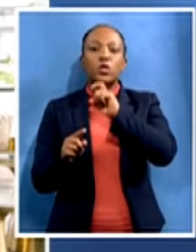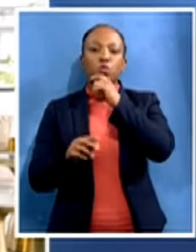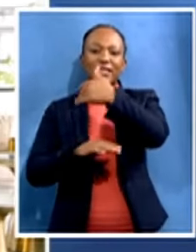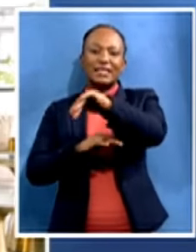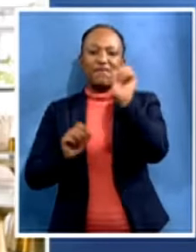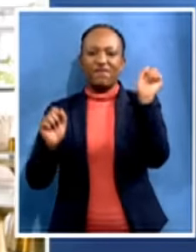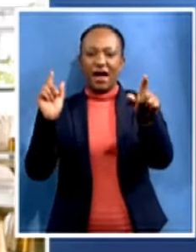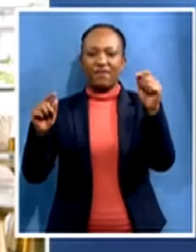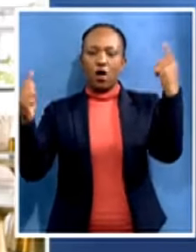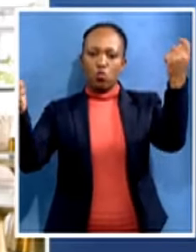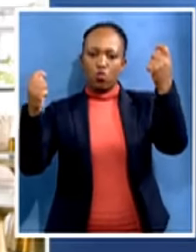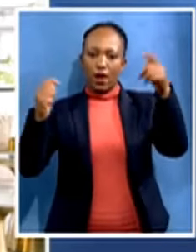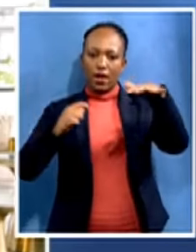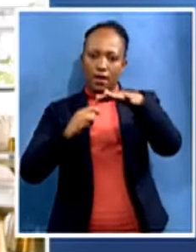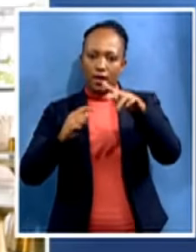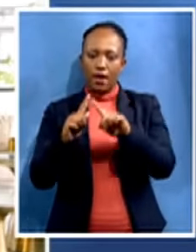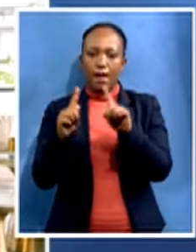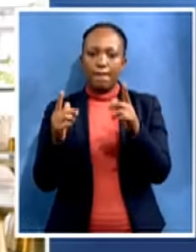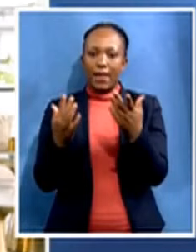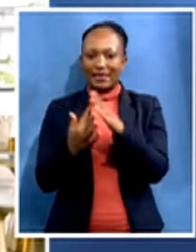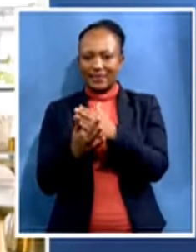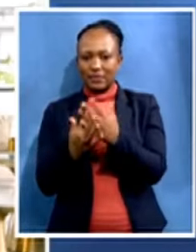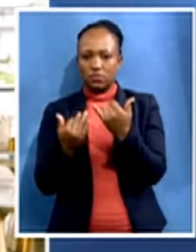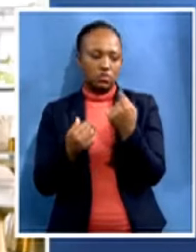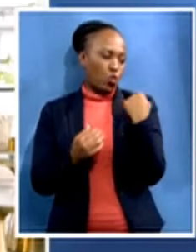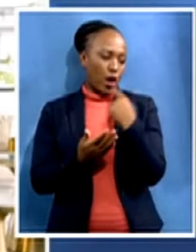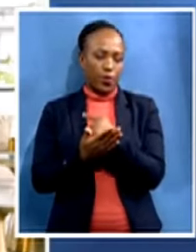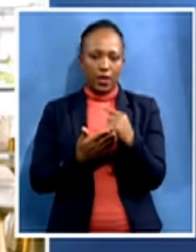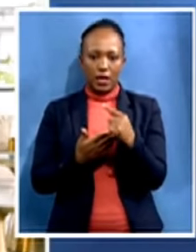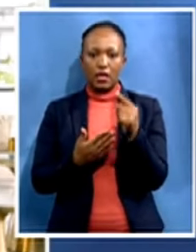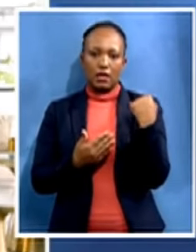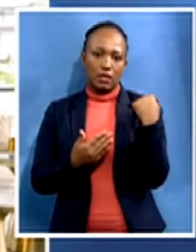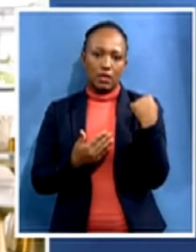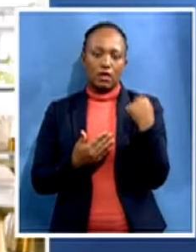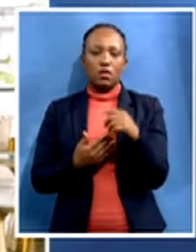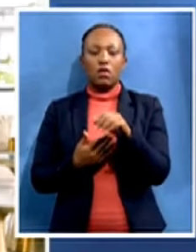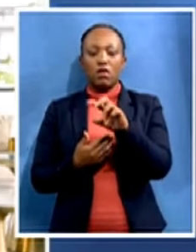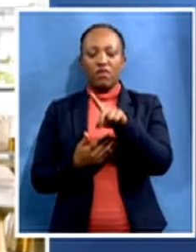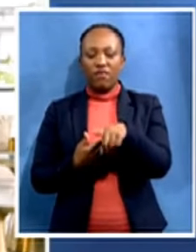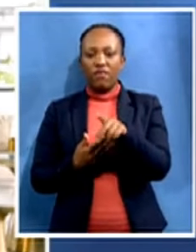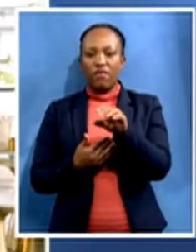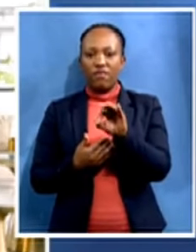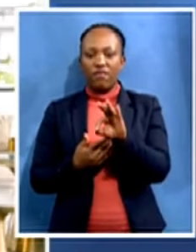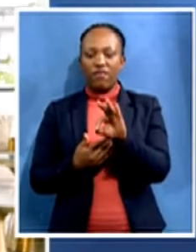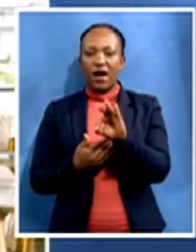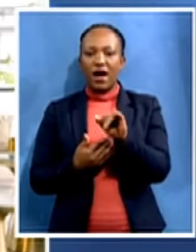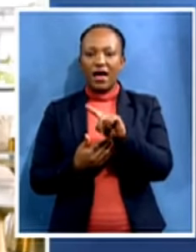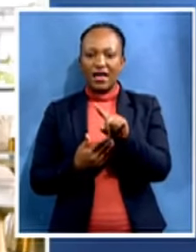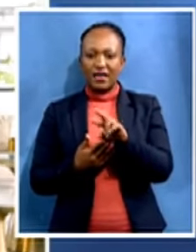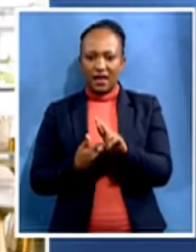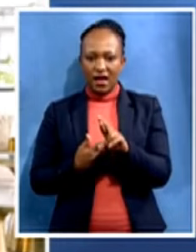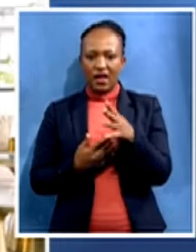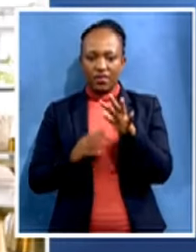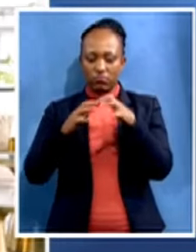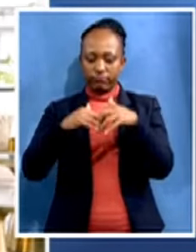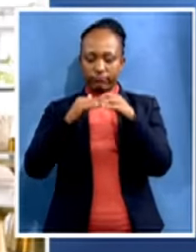interim, about a week ago, Pfizer has since come up with amendments that